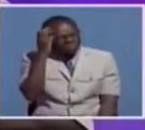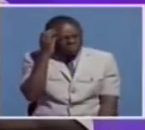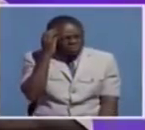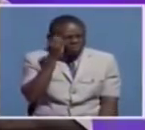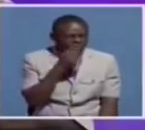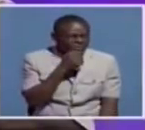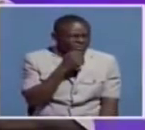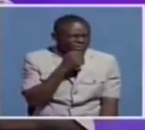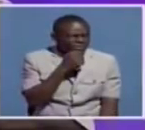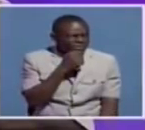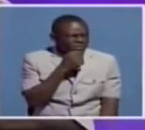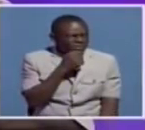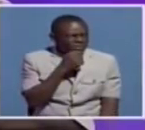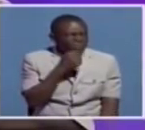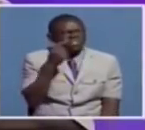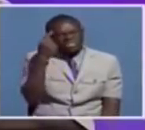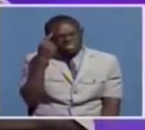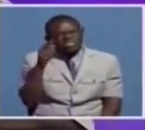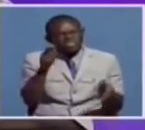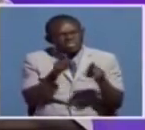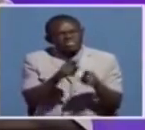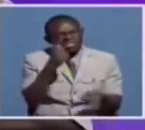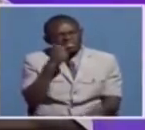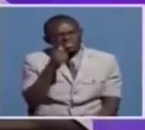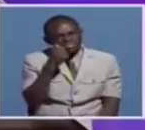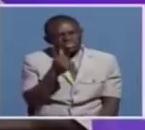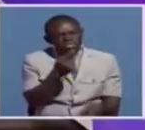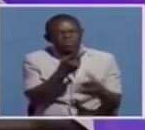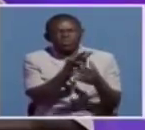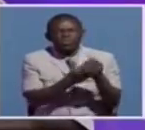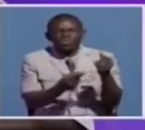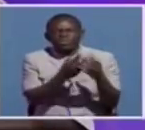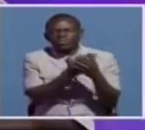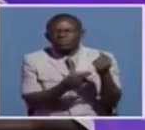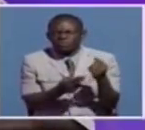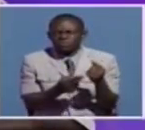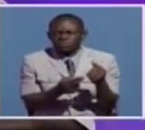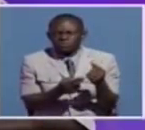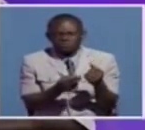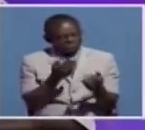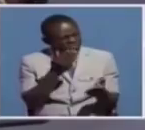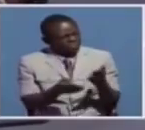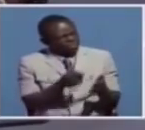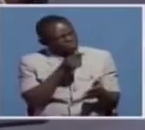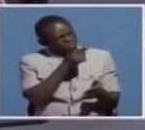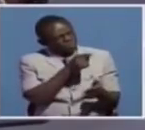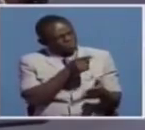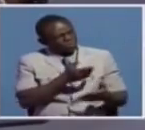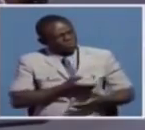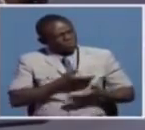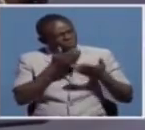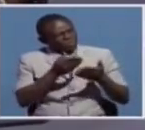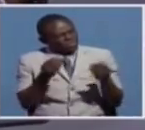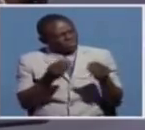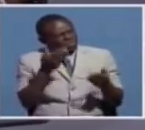I think also it had to be the girls as well also. Or maybe the twins. Or maybe you don't want to open up. You could have been a favorite. For